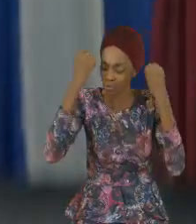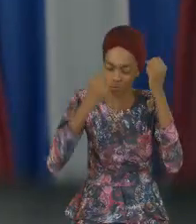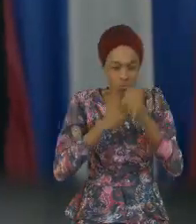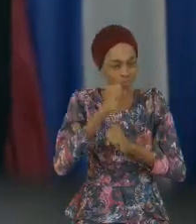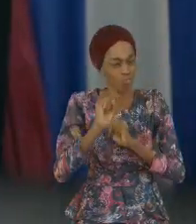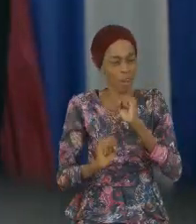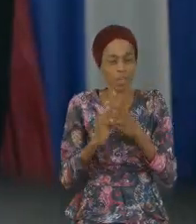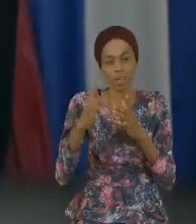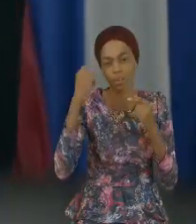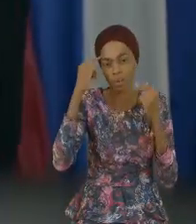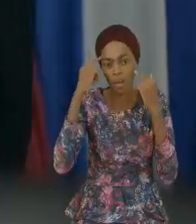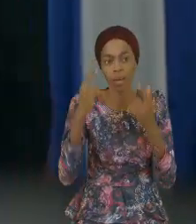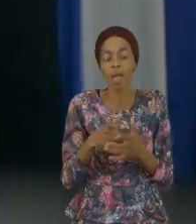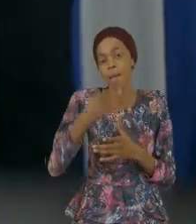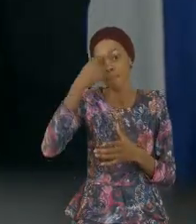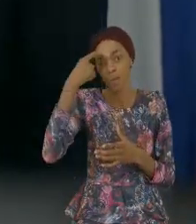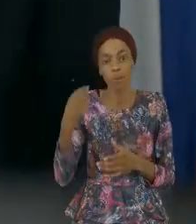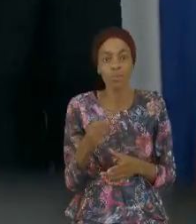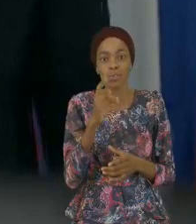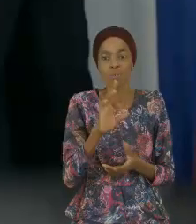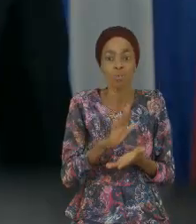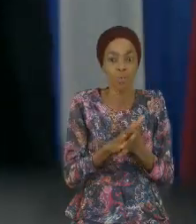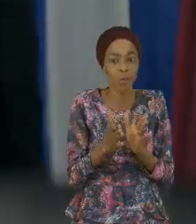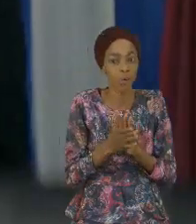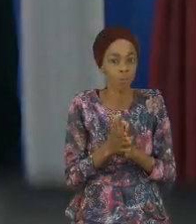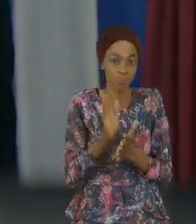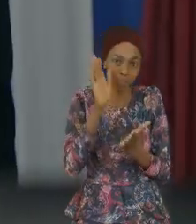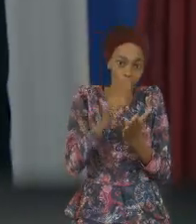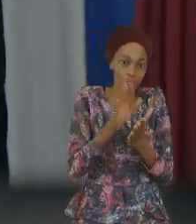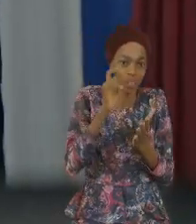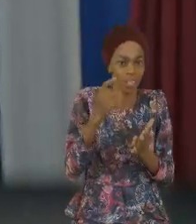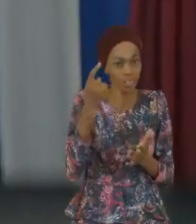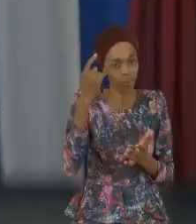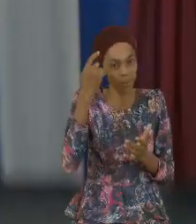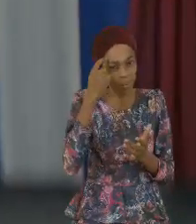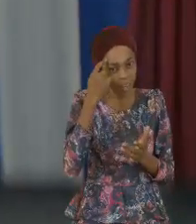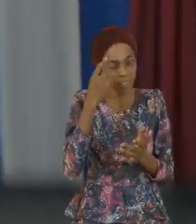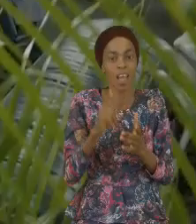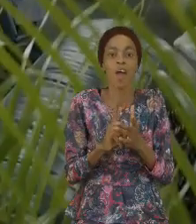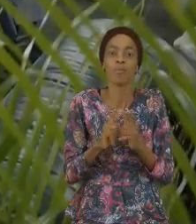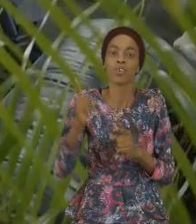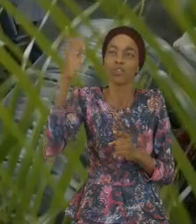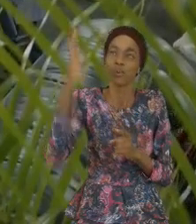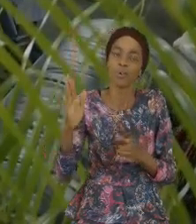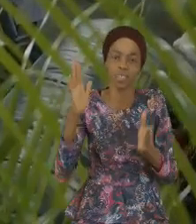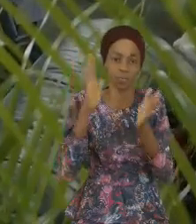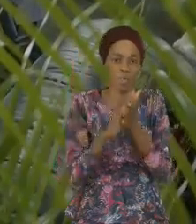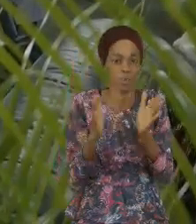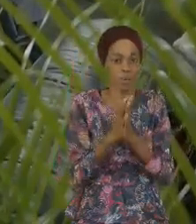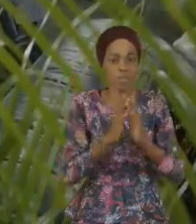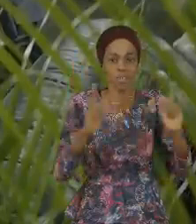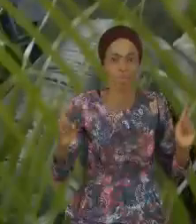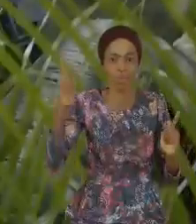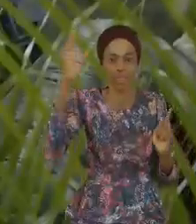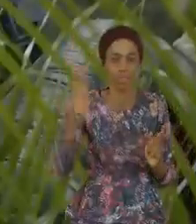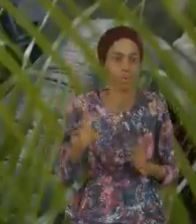become small in your own sight, your God becomes a great God. Somebody said, I'm